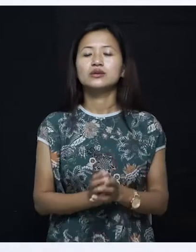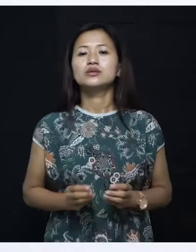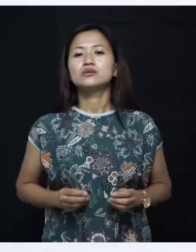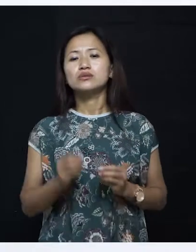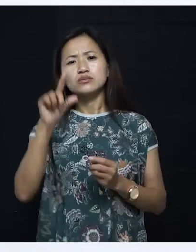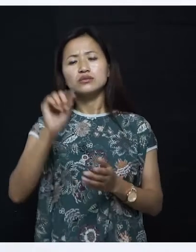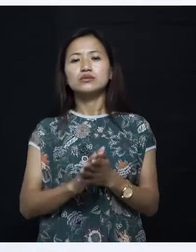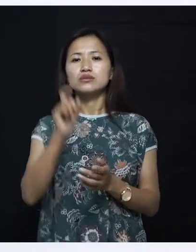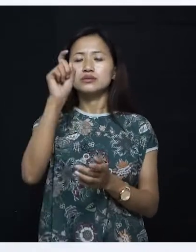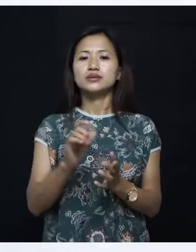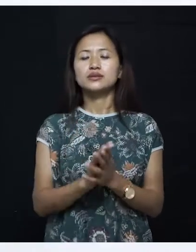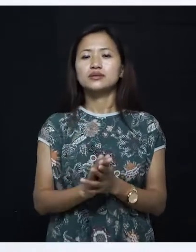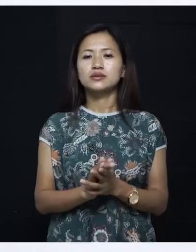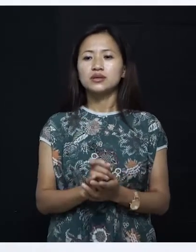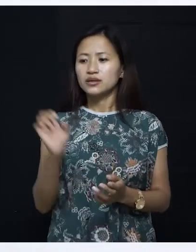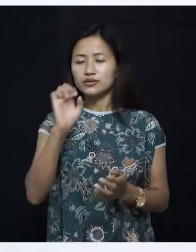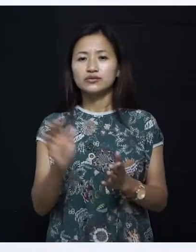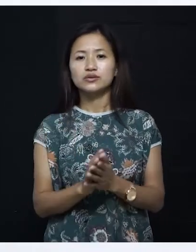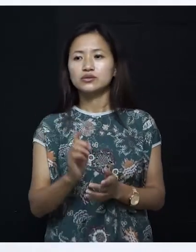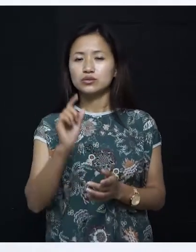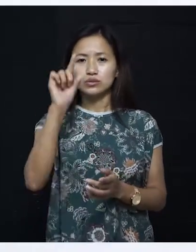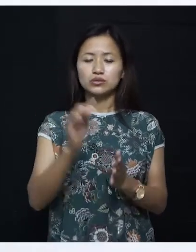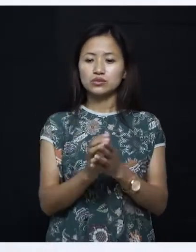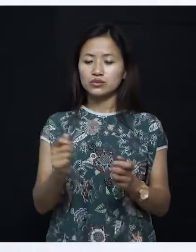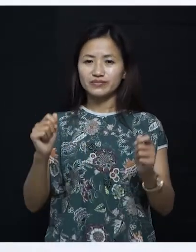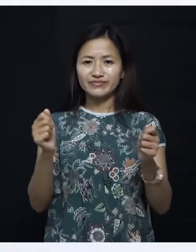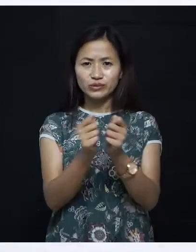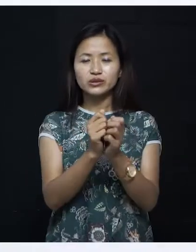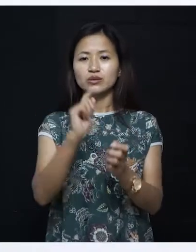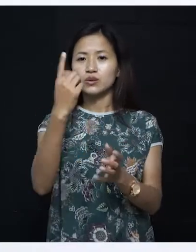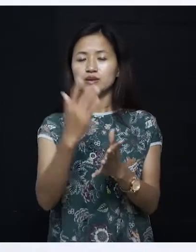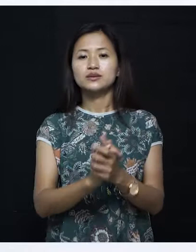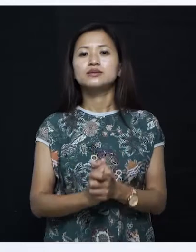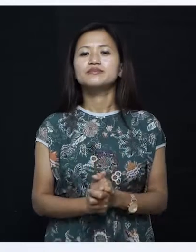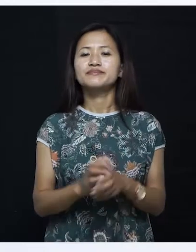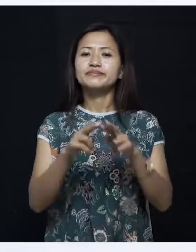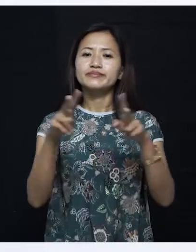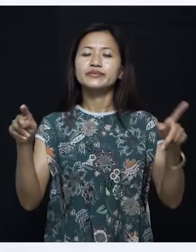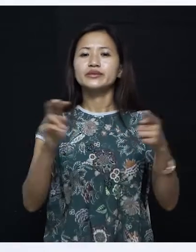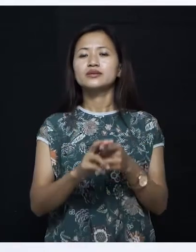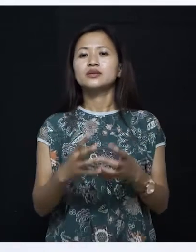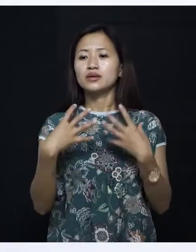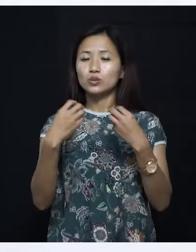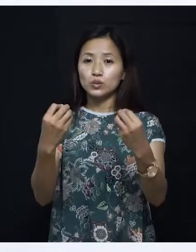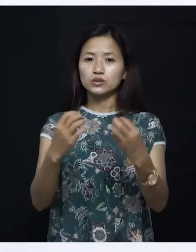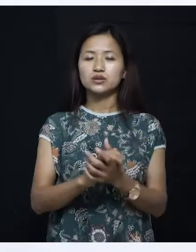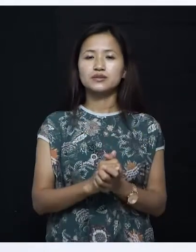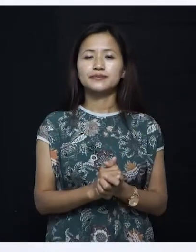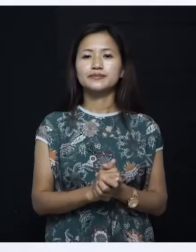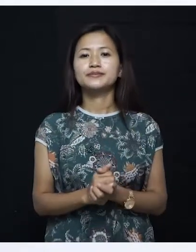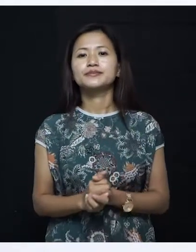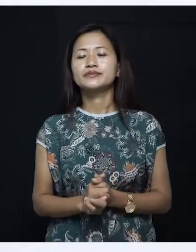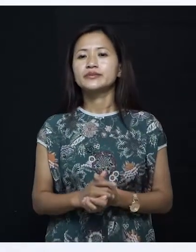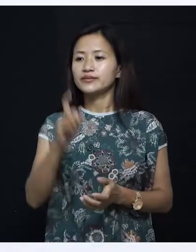do with the needs, or even to do with the wants also. I hope you know the difference between needs and wants, isn't it?